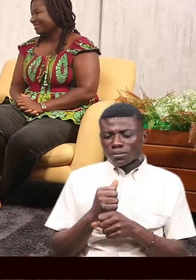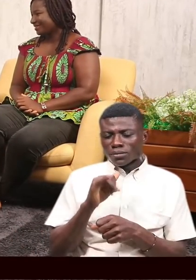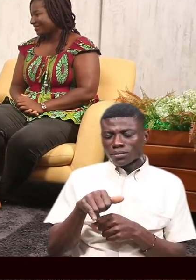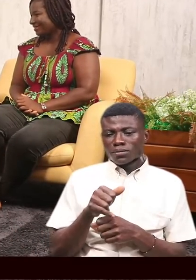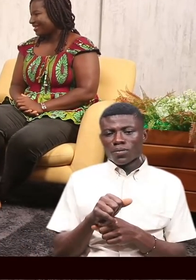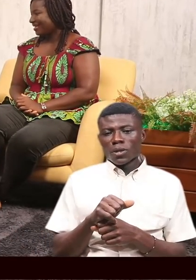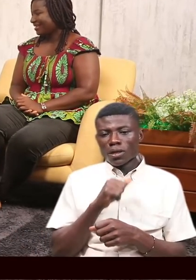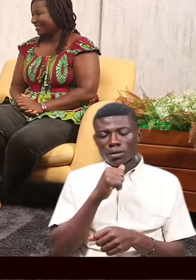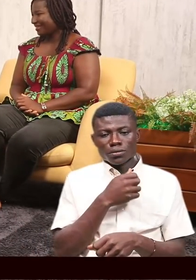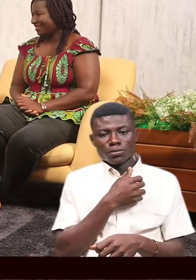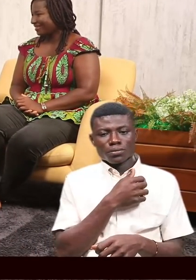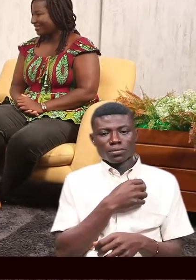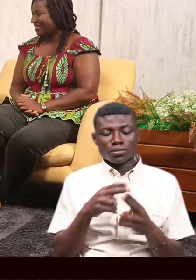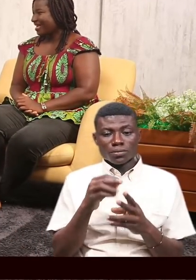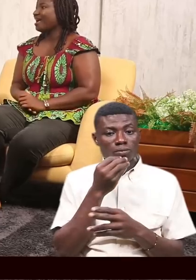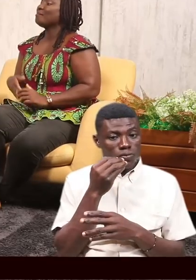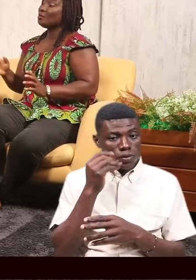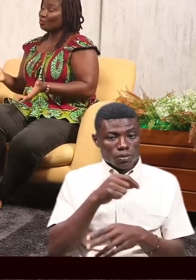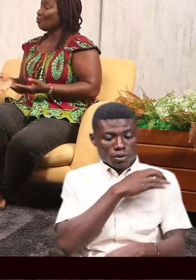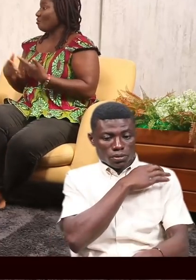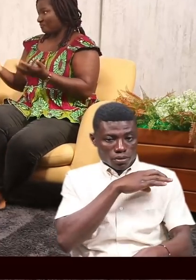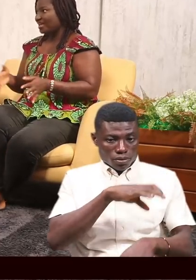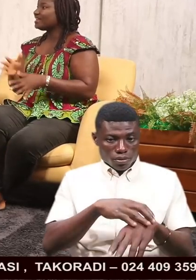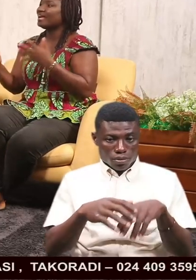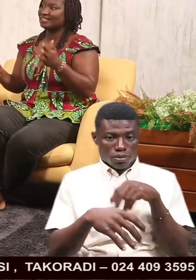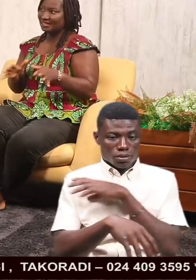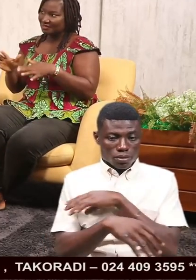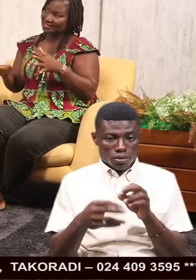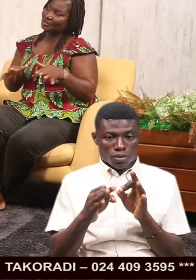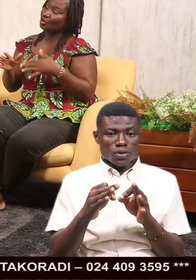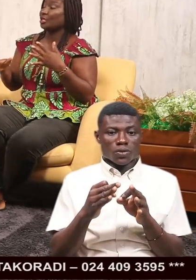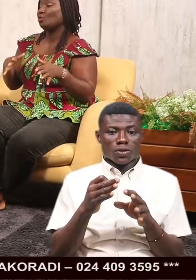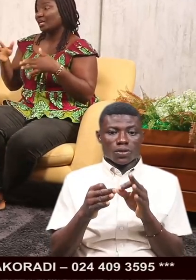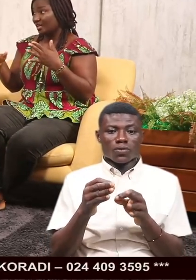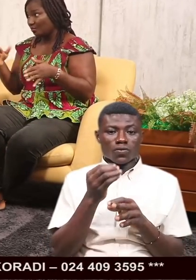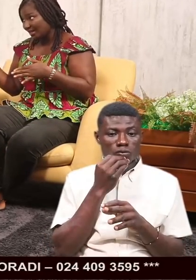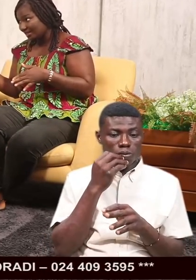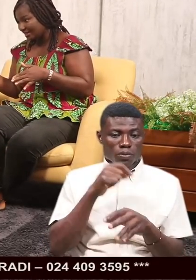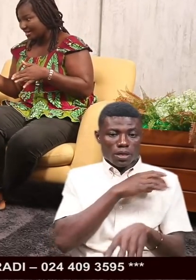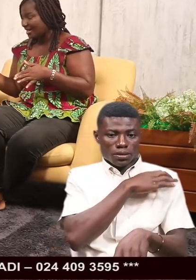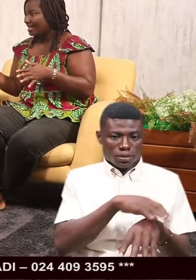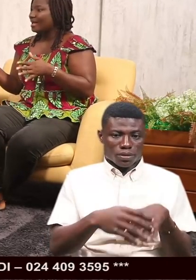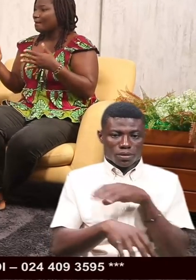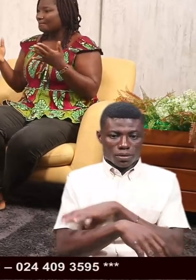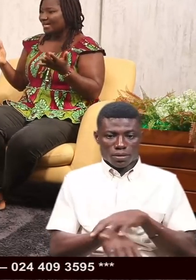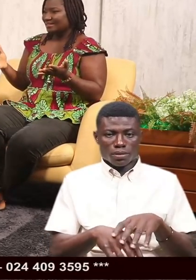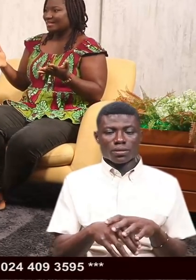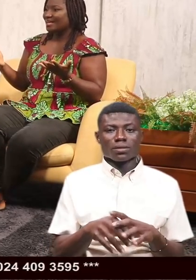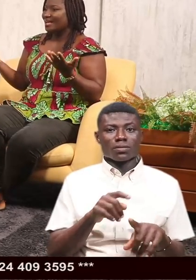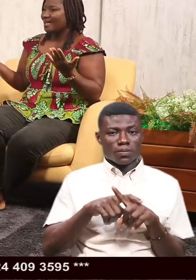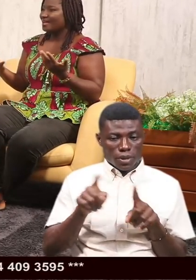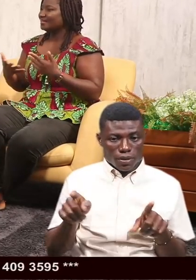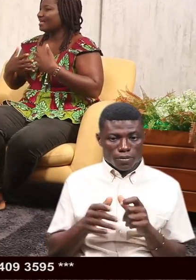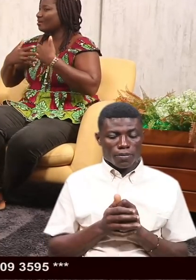sleeveless and any sleeveless. What if you know social sleeveless? Who fear they are sleeveless and no, you okay with it? Okay. But